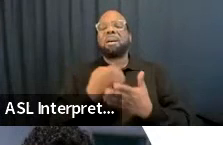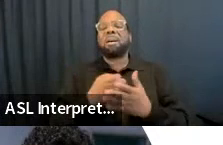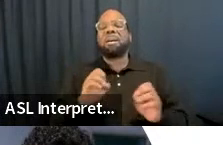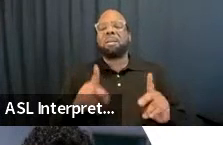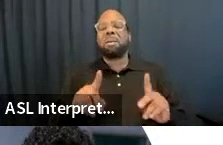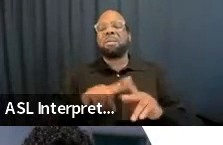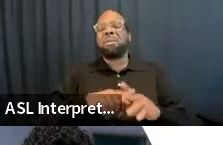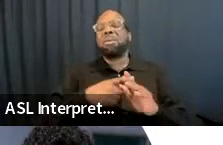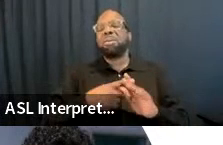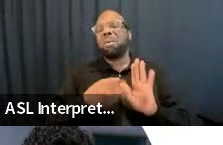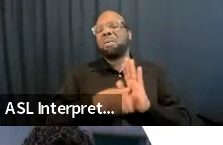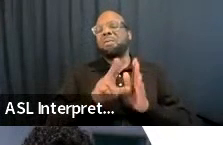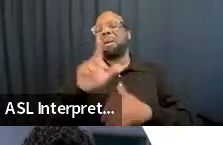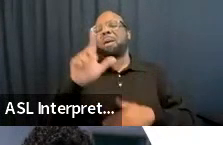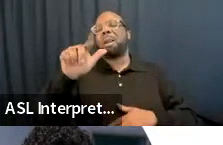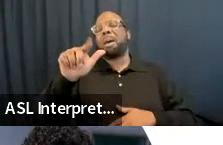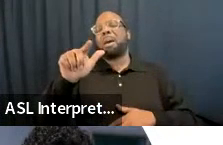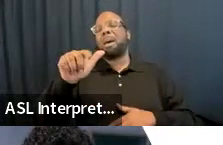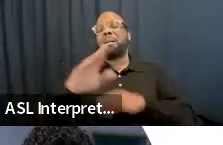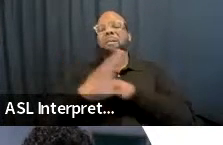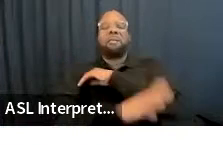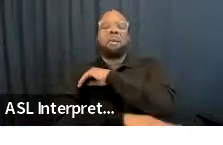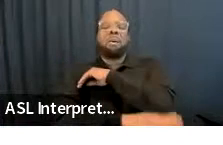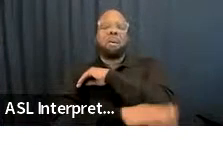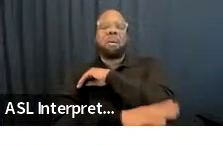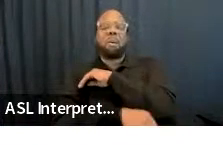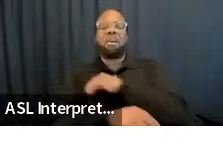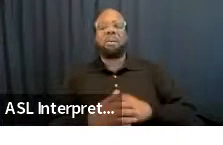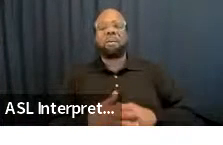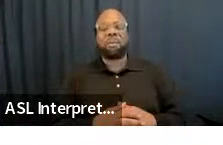into public review later this fall. Next slide, please.